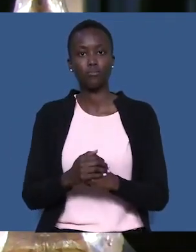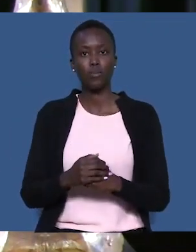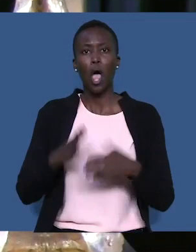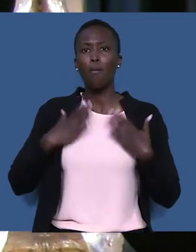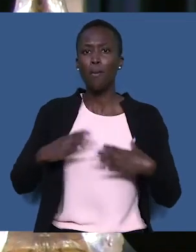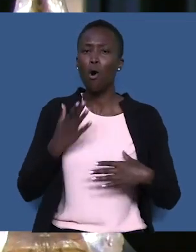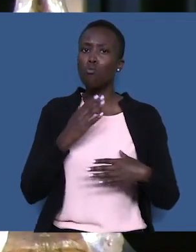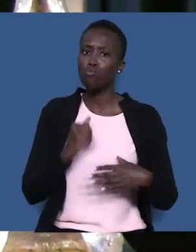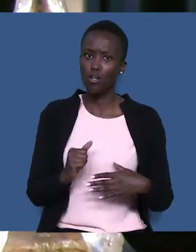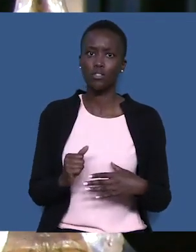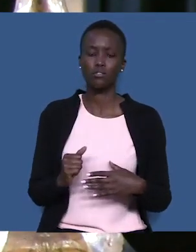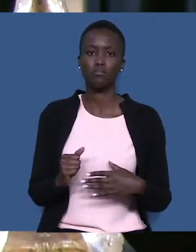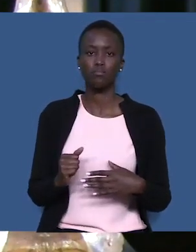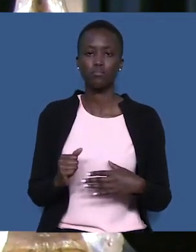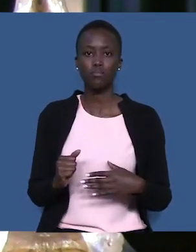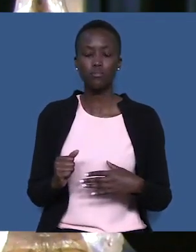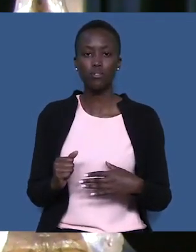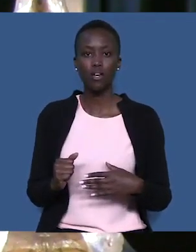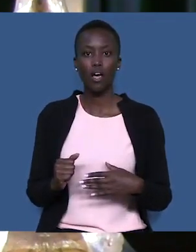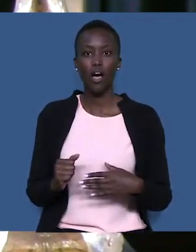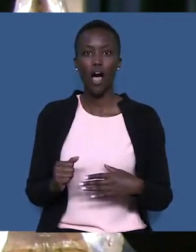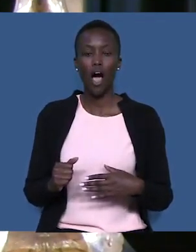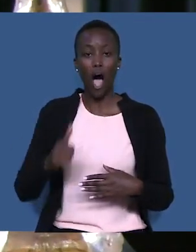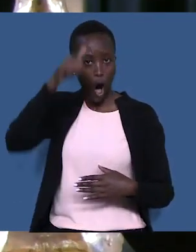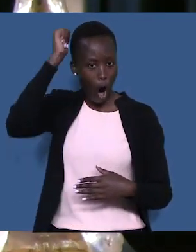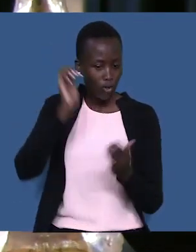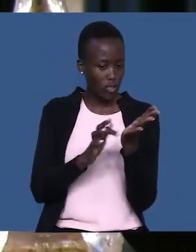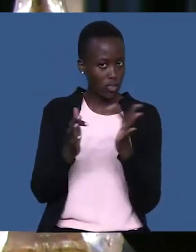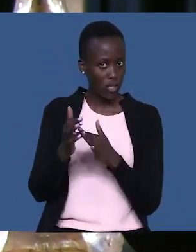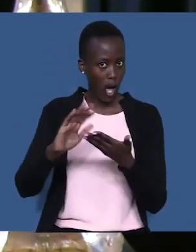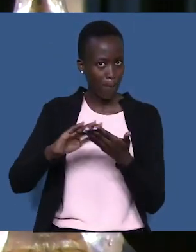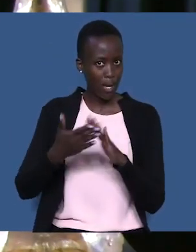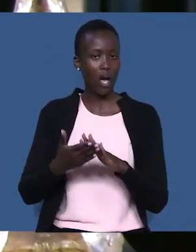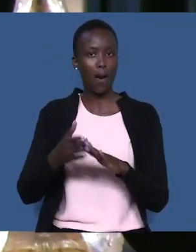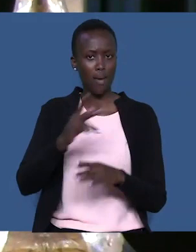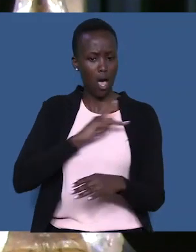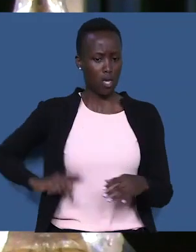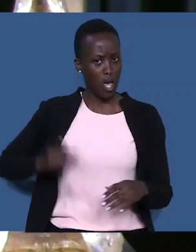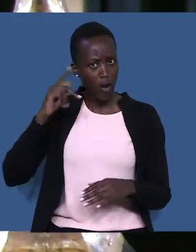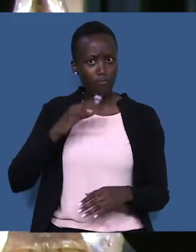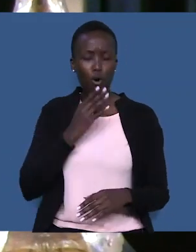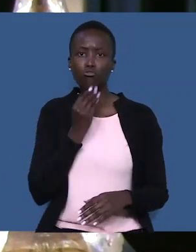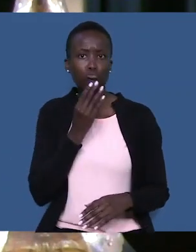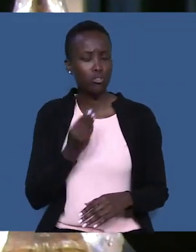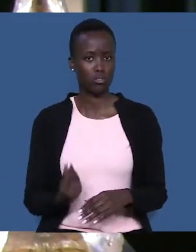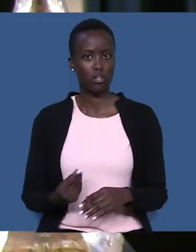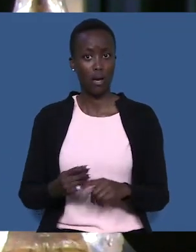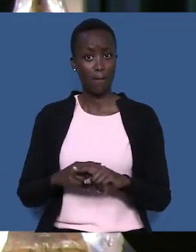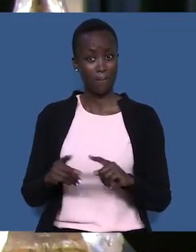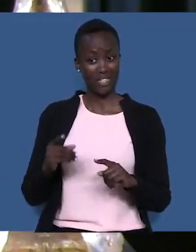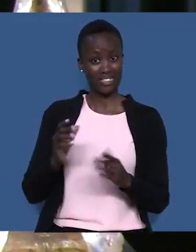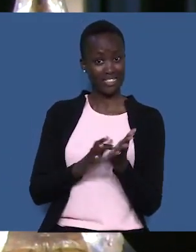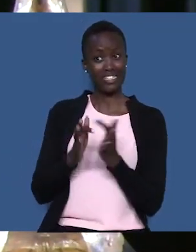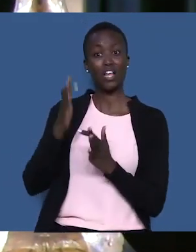to remove Jesus from the focus of dying on the cross and make him a king for the Jews. So